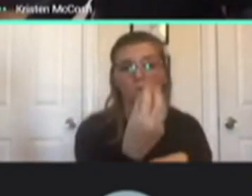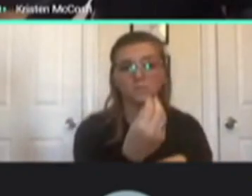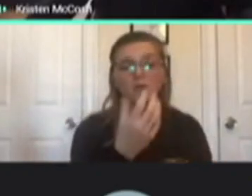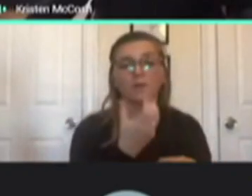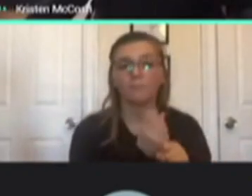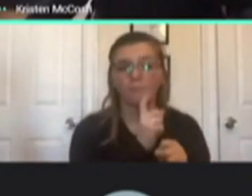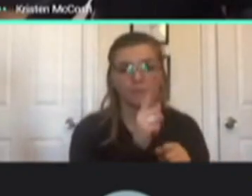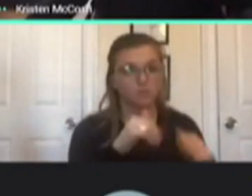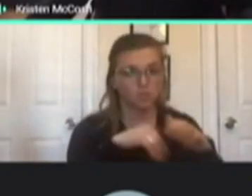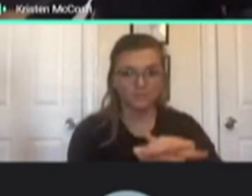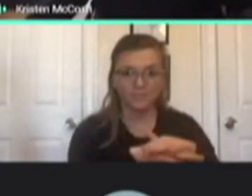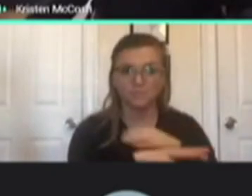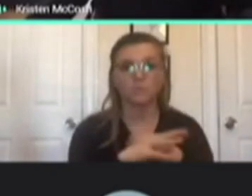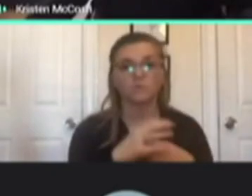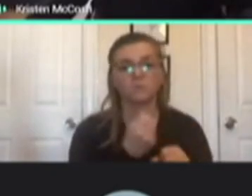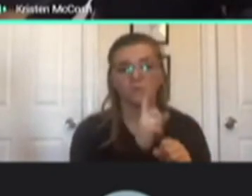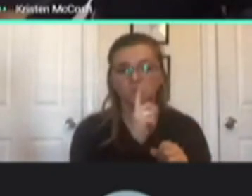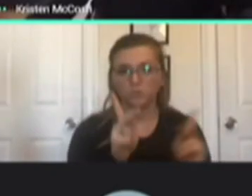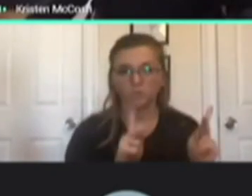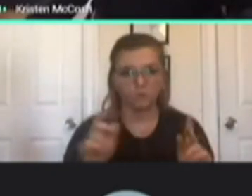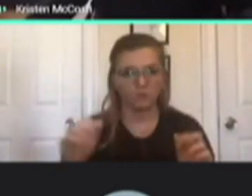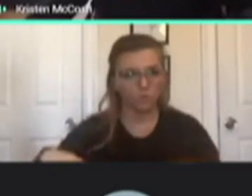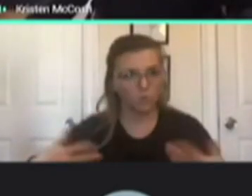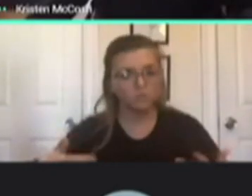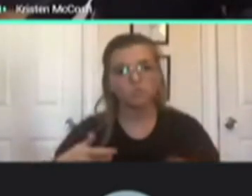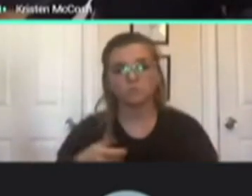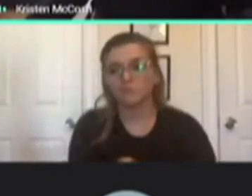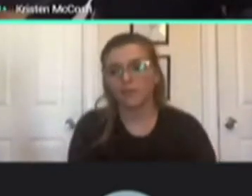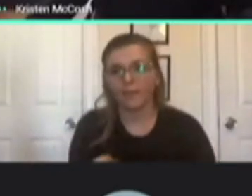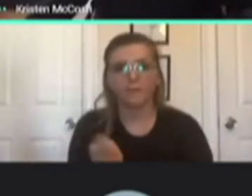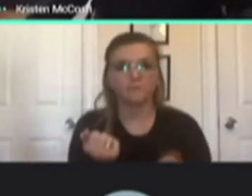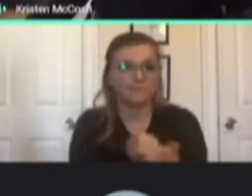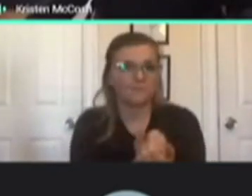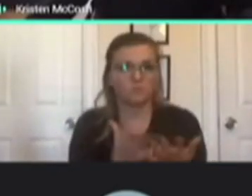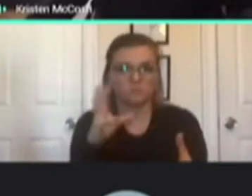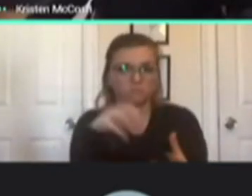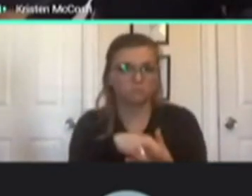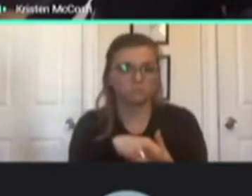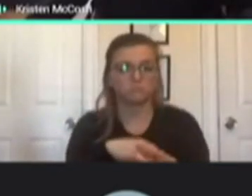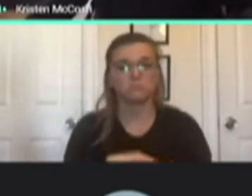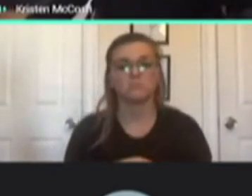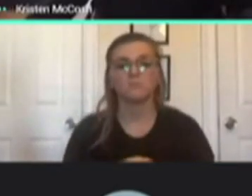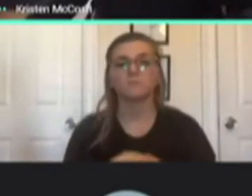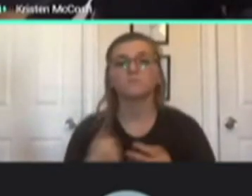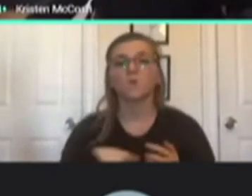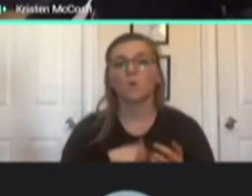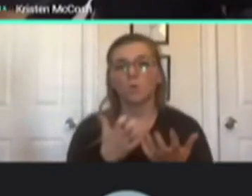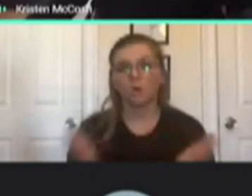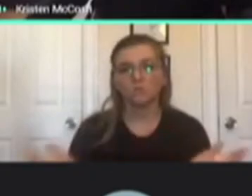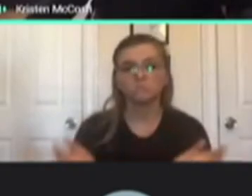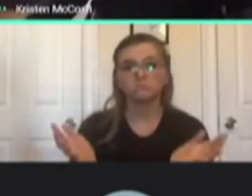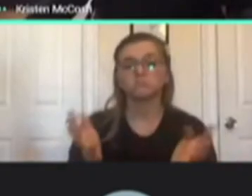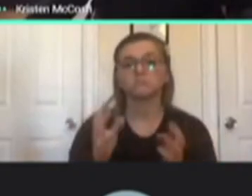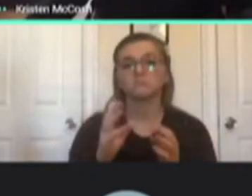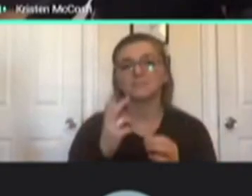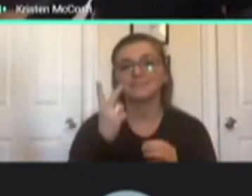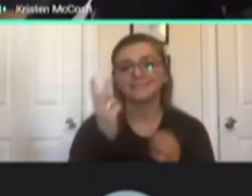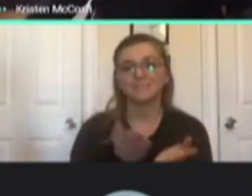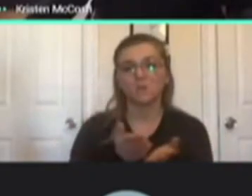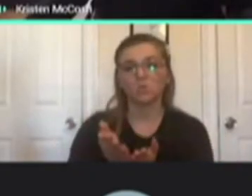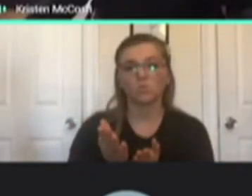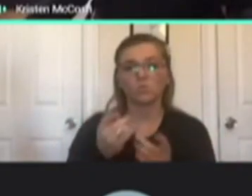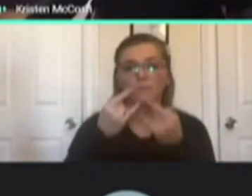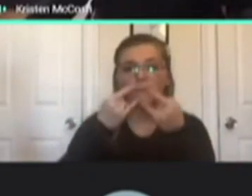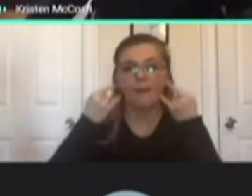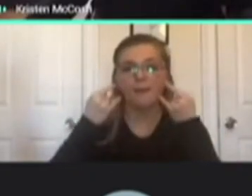the accessible route. We are looking at initiatives where we can try to buy clear masks, face masks for people so that they